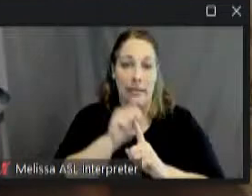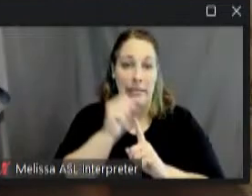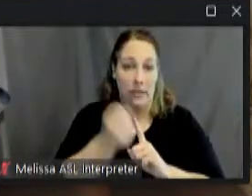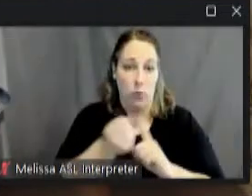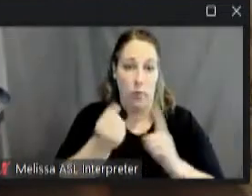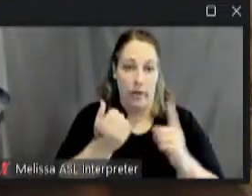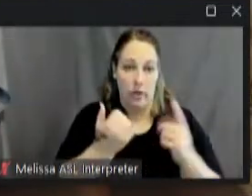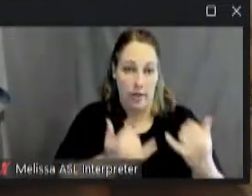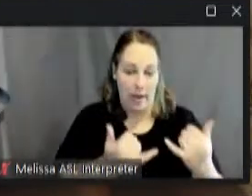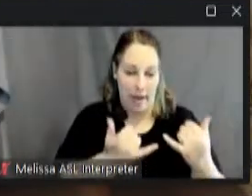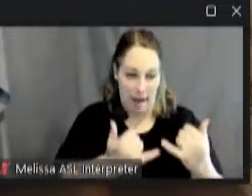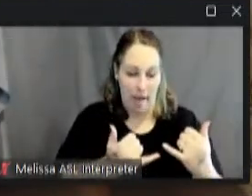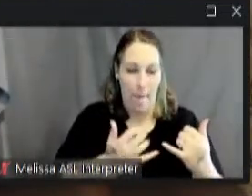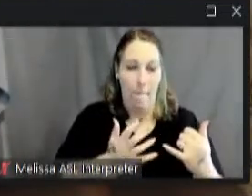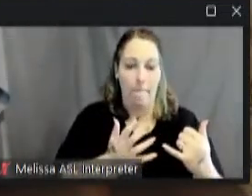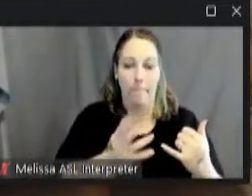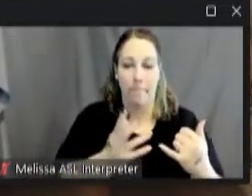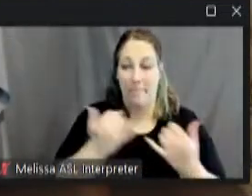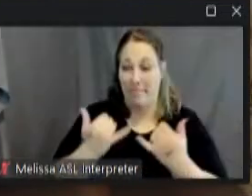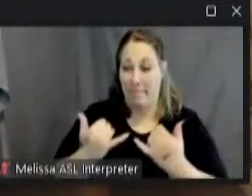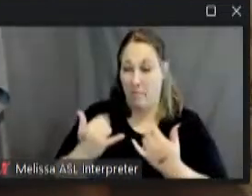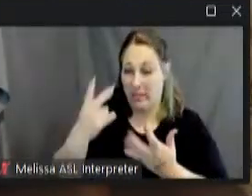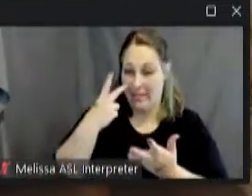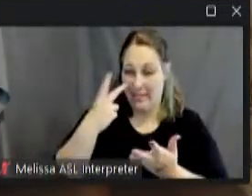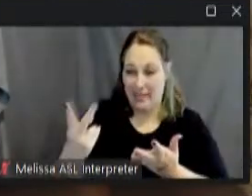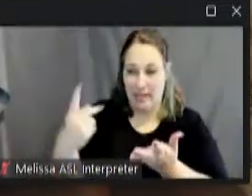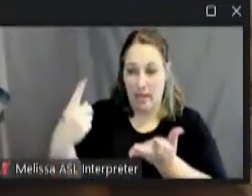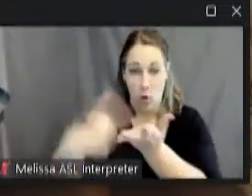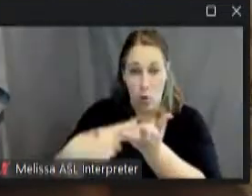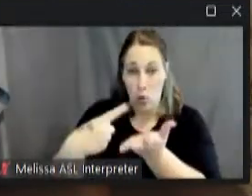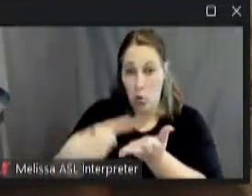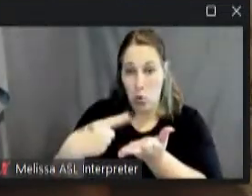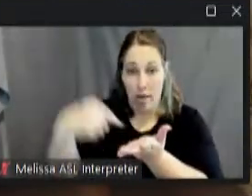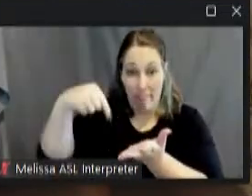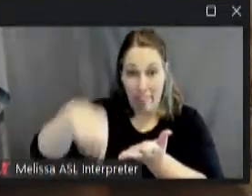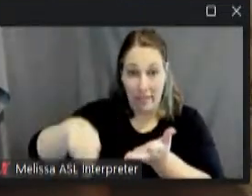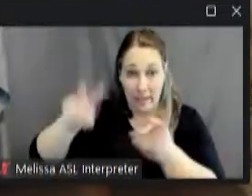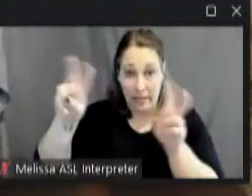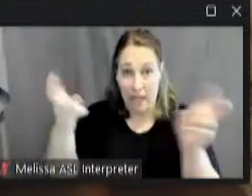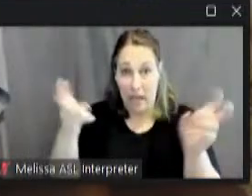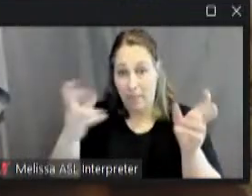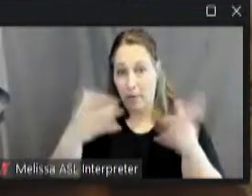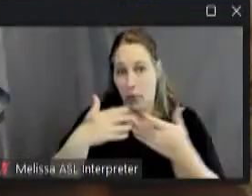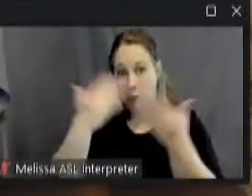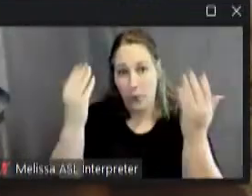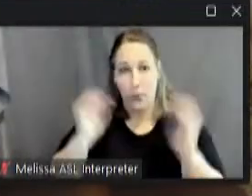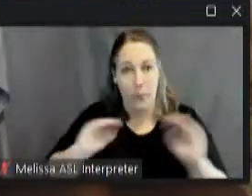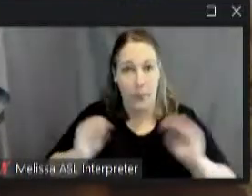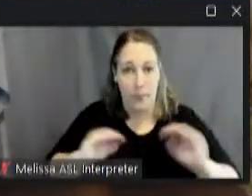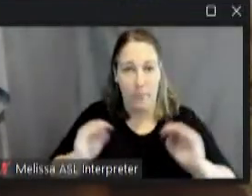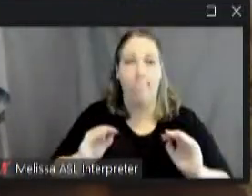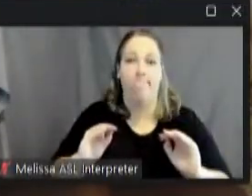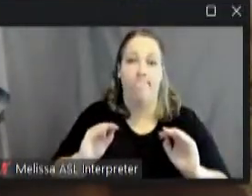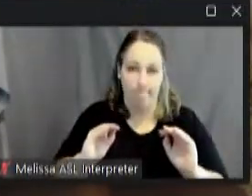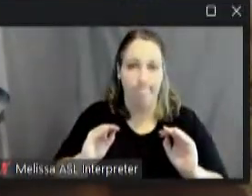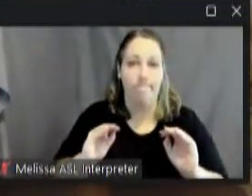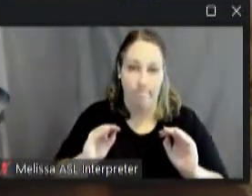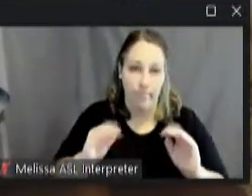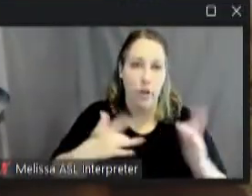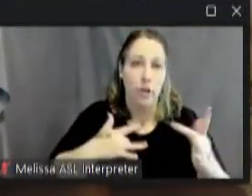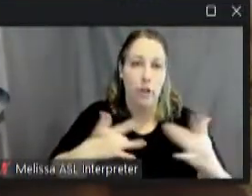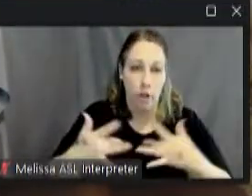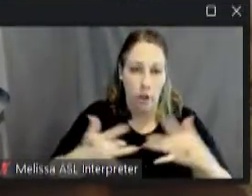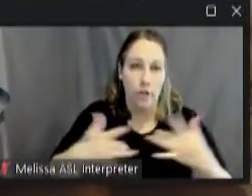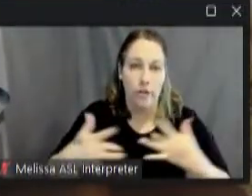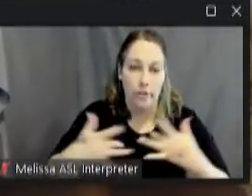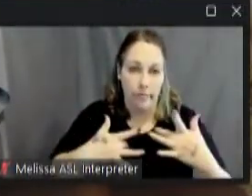total absence of discussion of this topic. And this is of great concern to us.